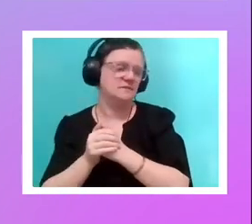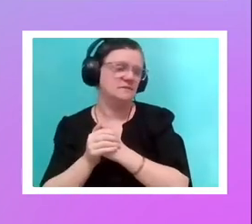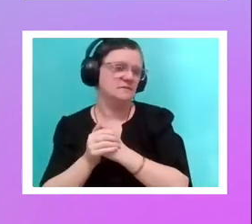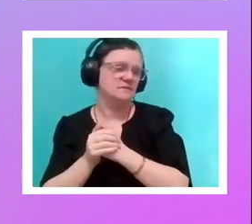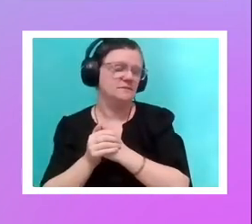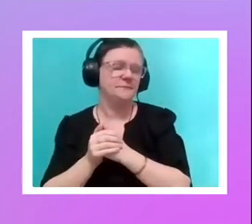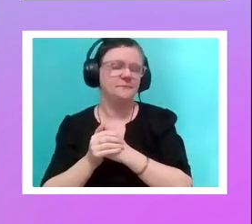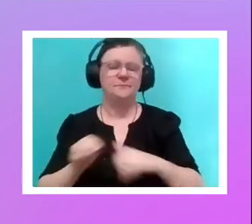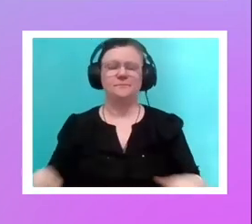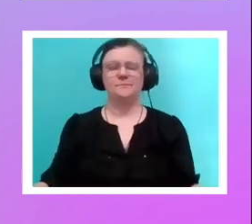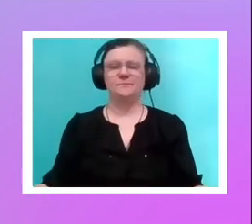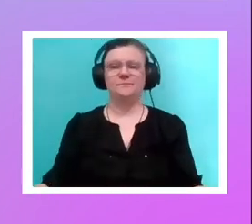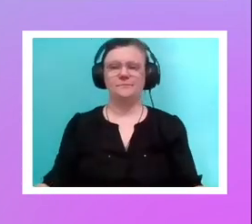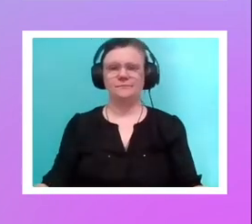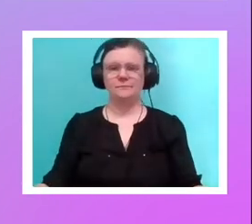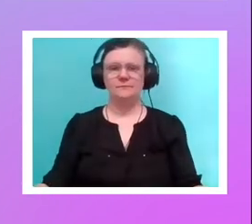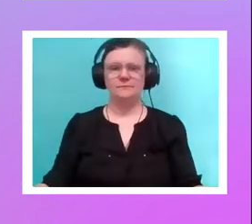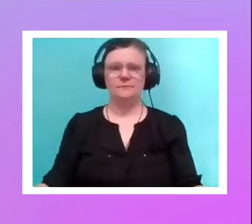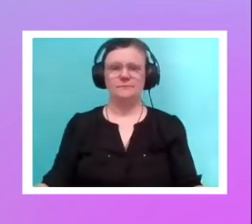technologies.